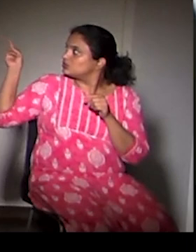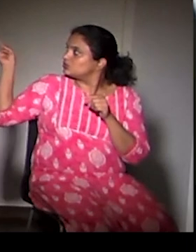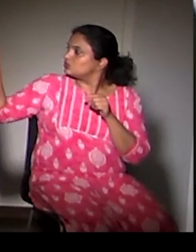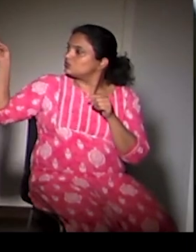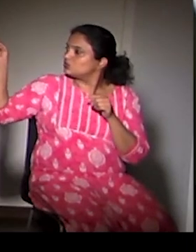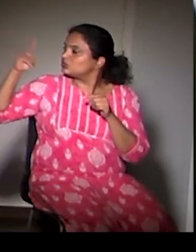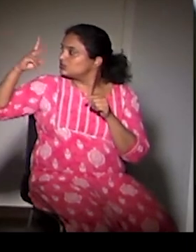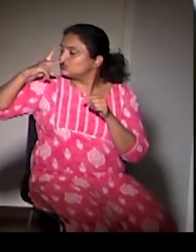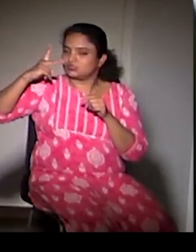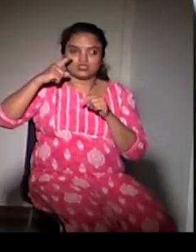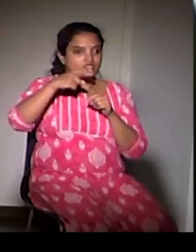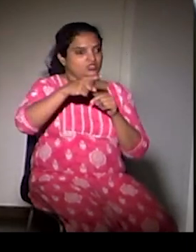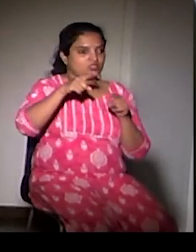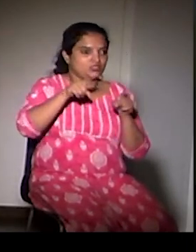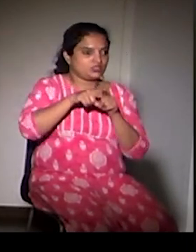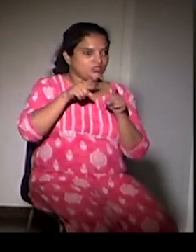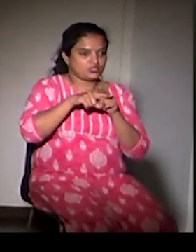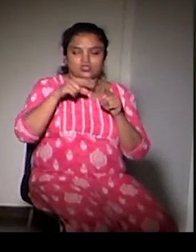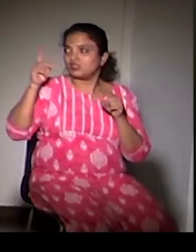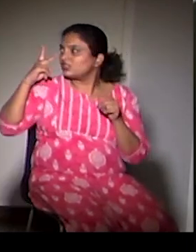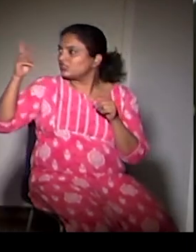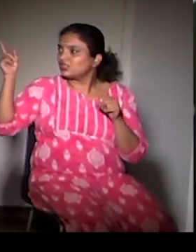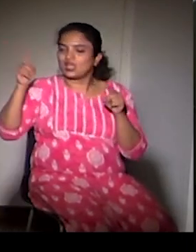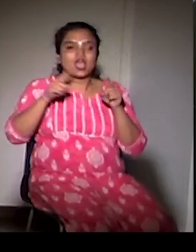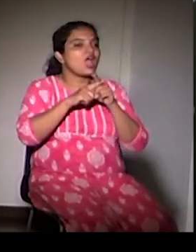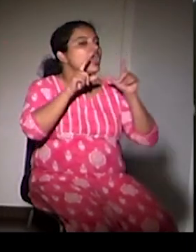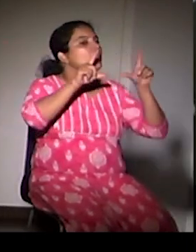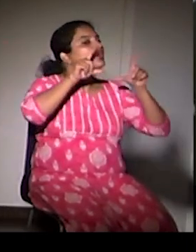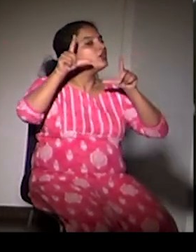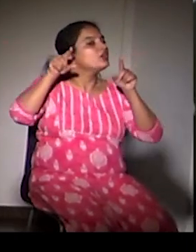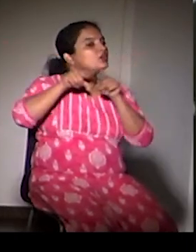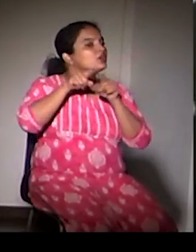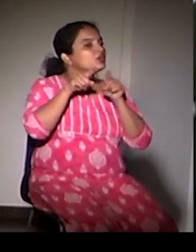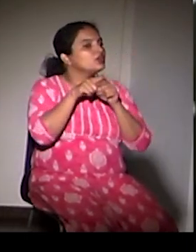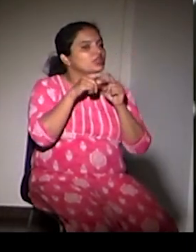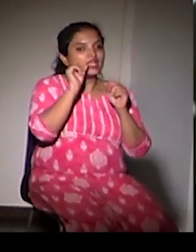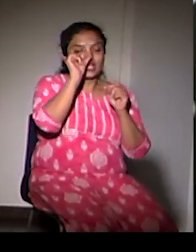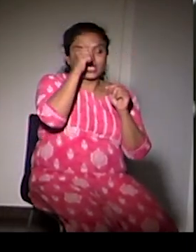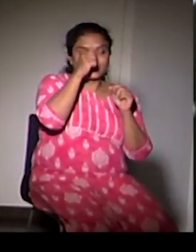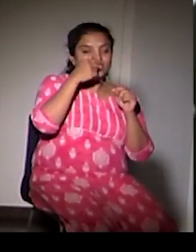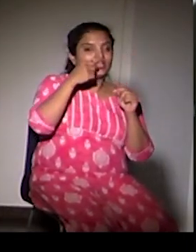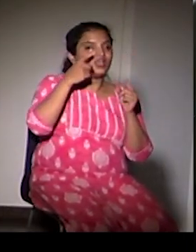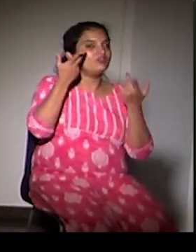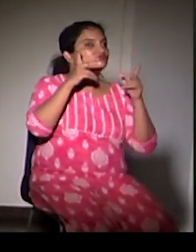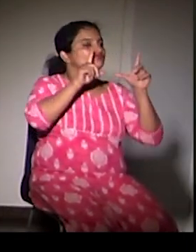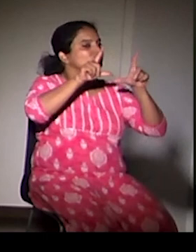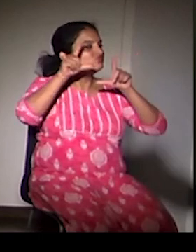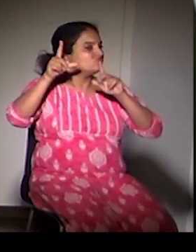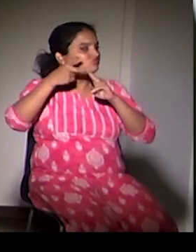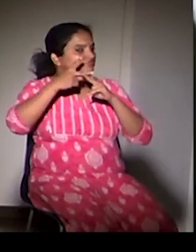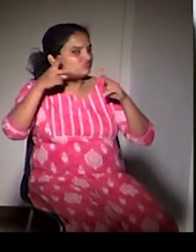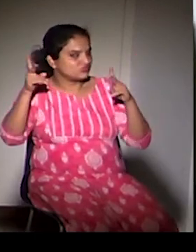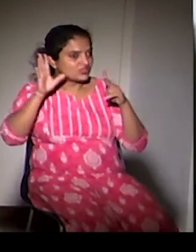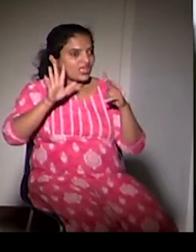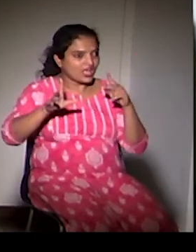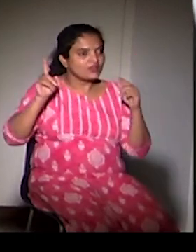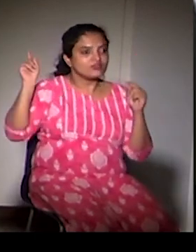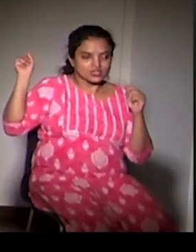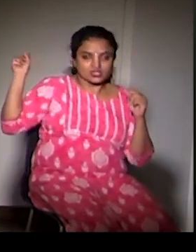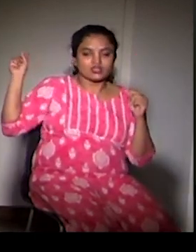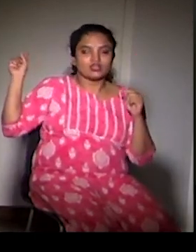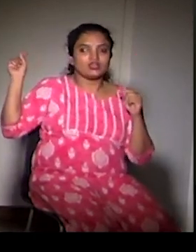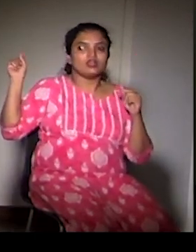are in the Victoria and Albert Museum in the Indian galleries, very distinctive and